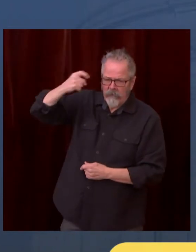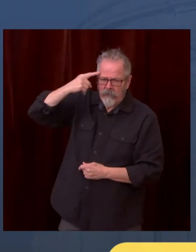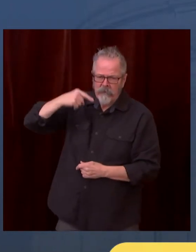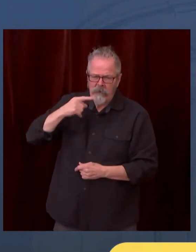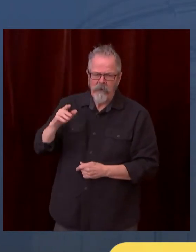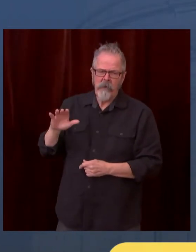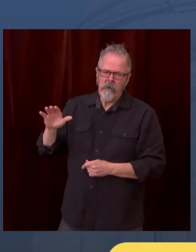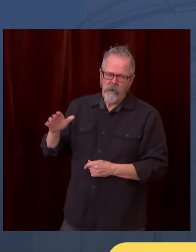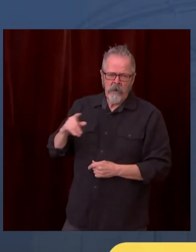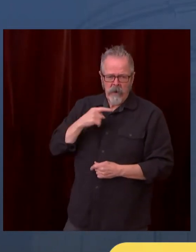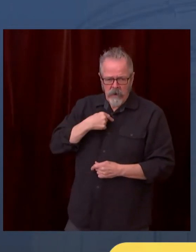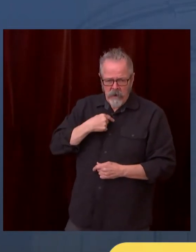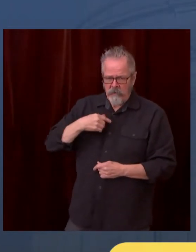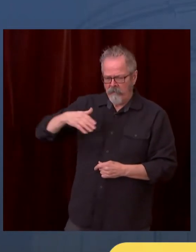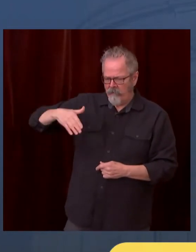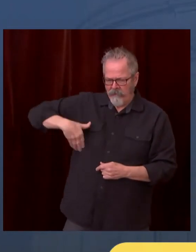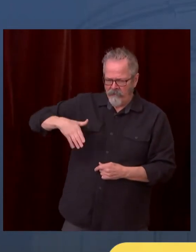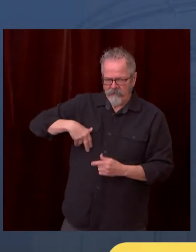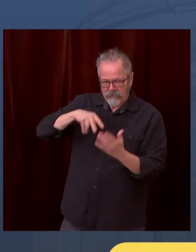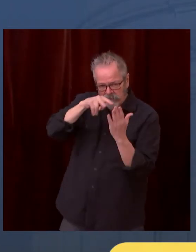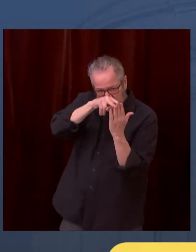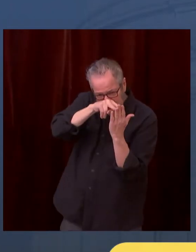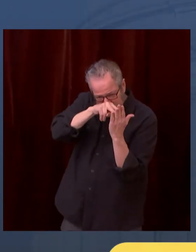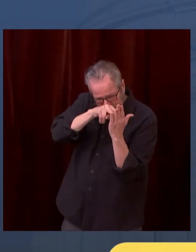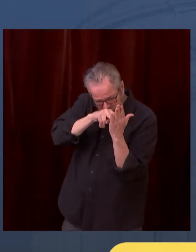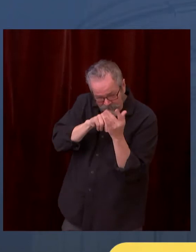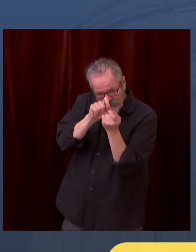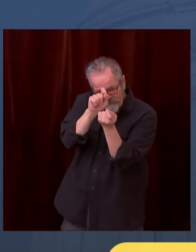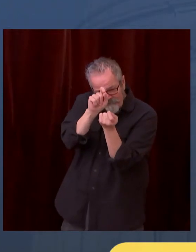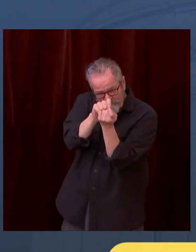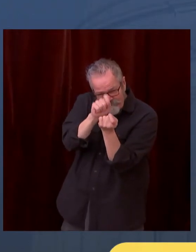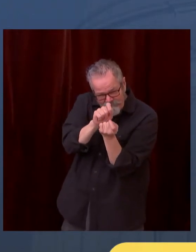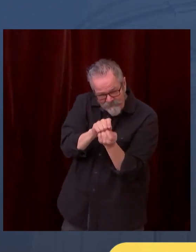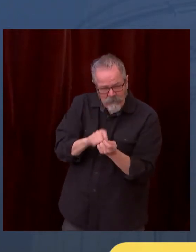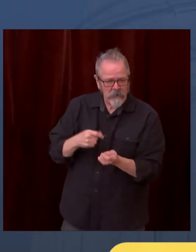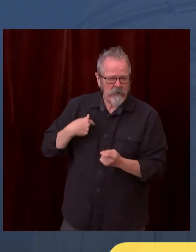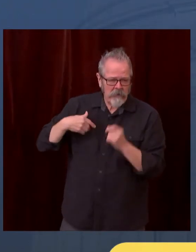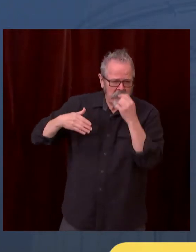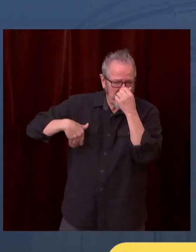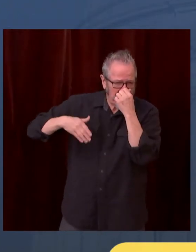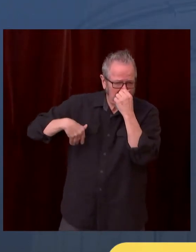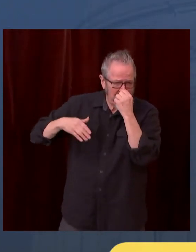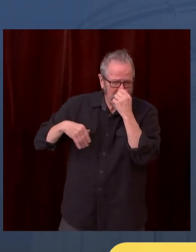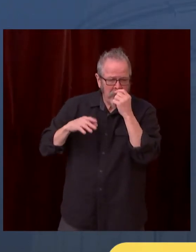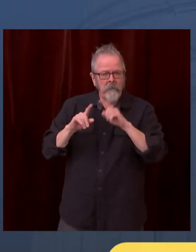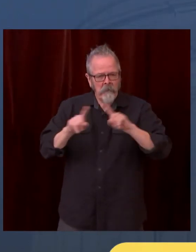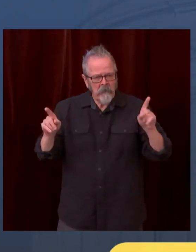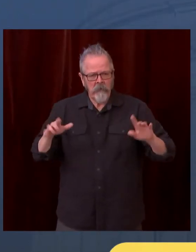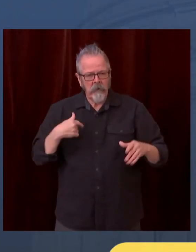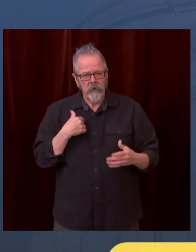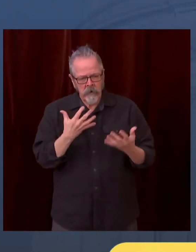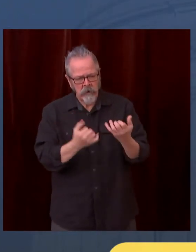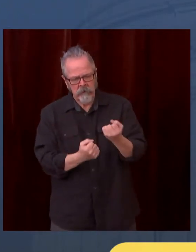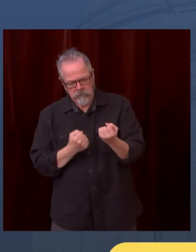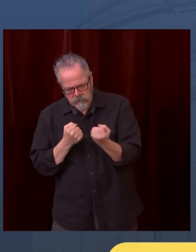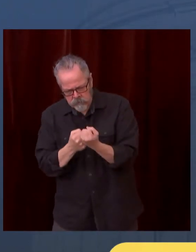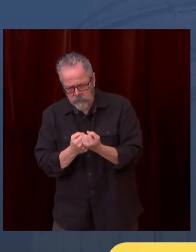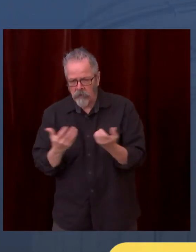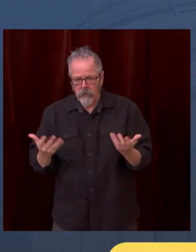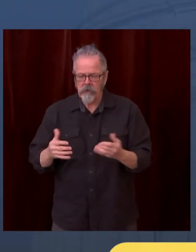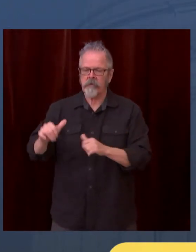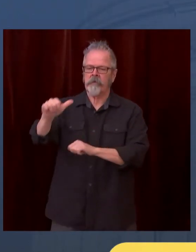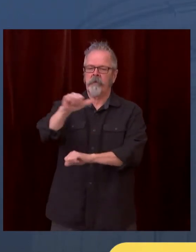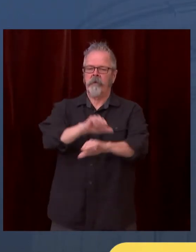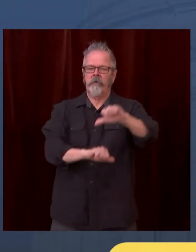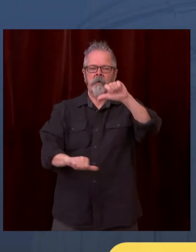health decisions in as many communities as we have. So I'll look at that, and hopefully if that'll advance the cause, then I would be supportive of it.